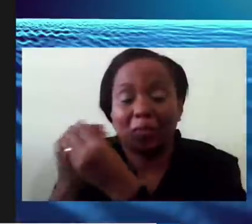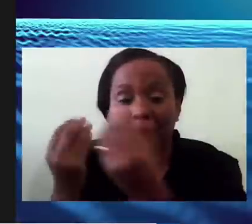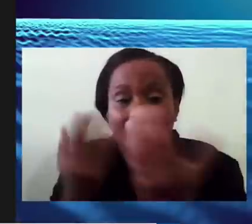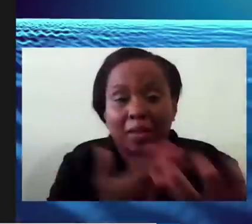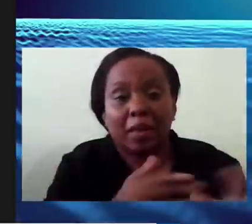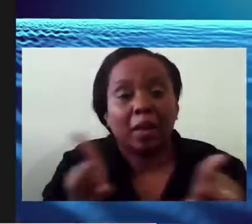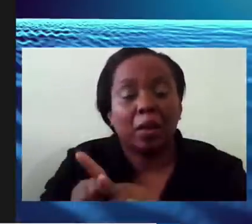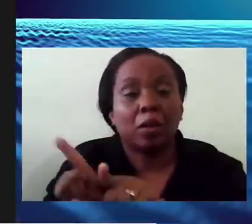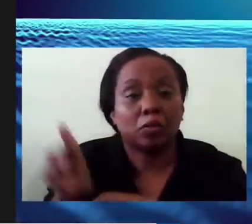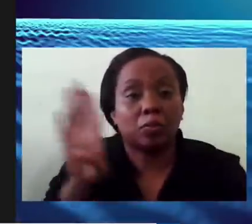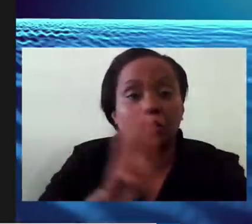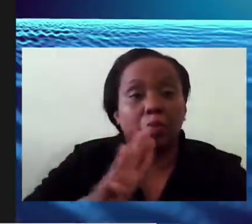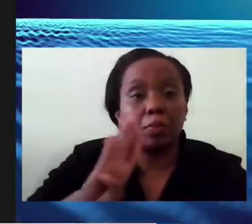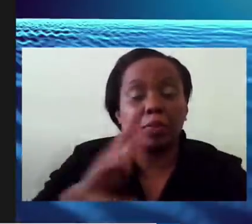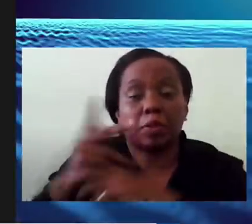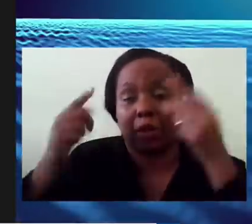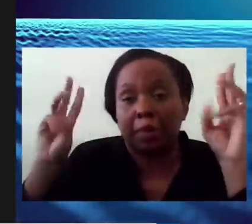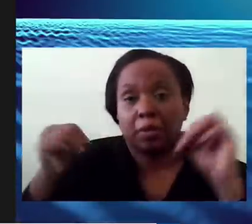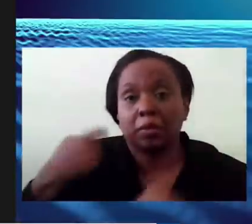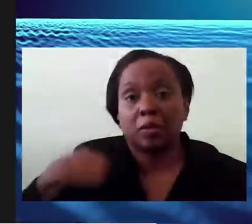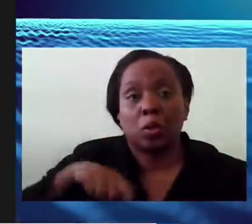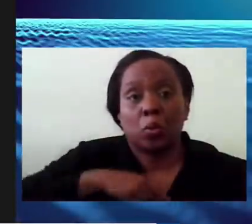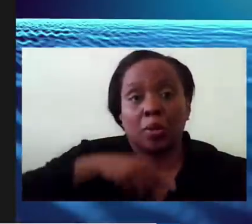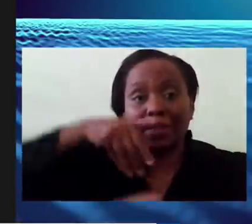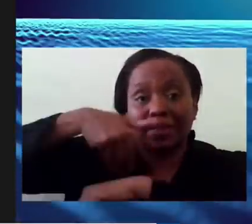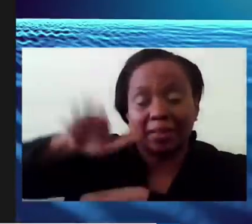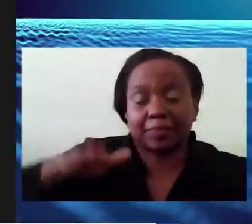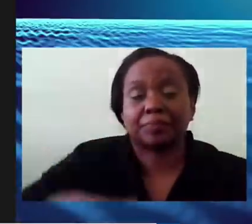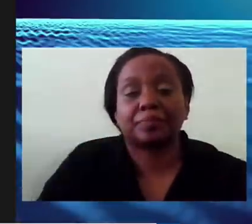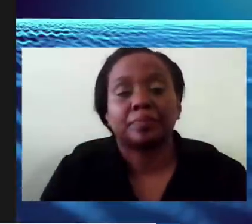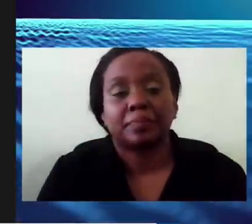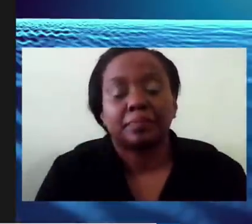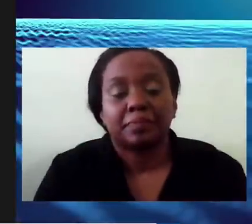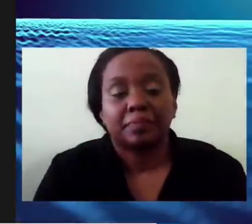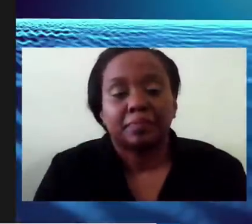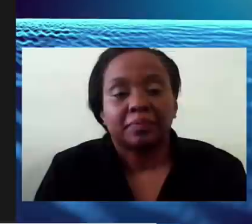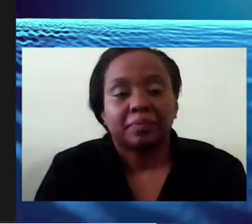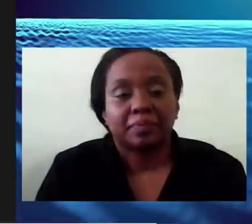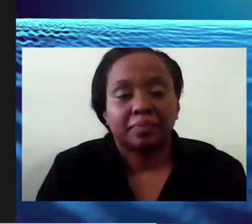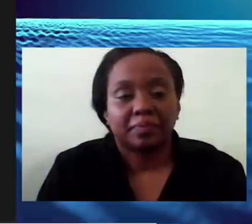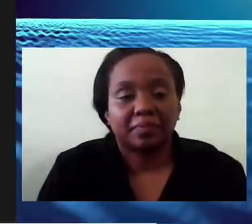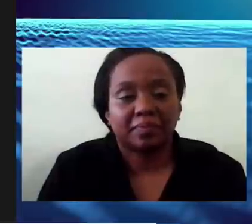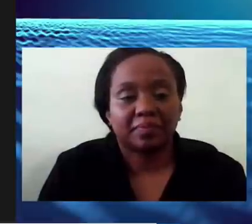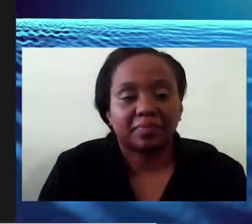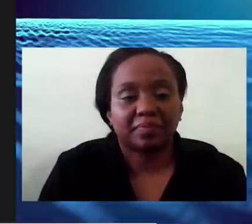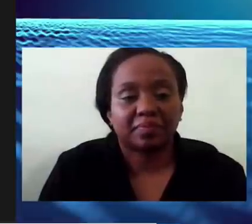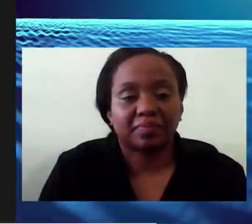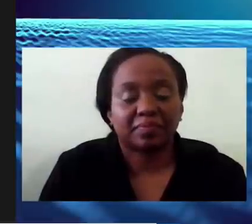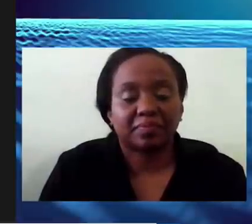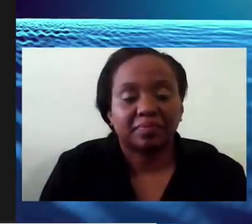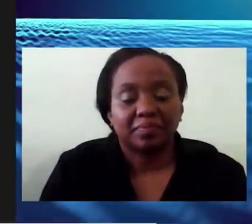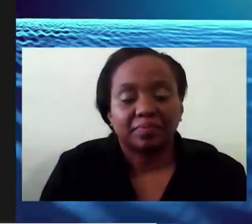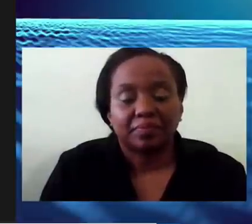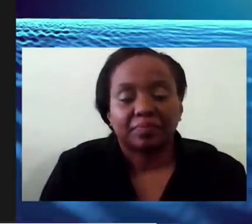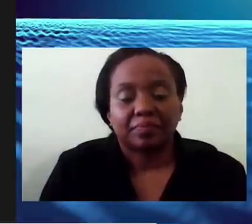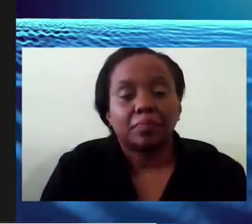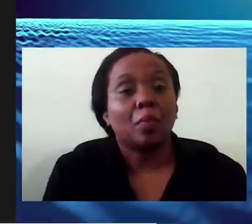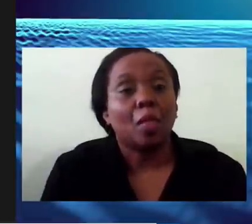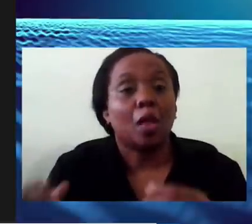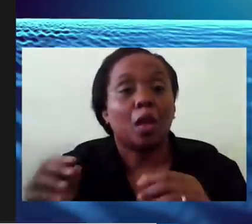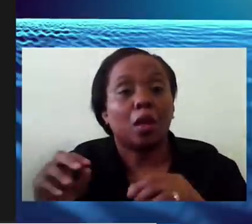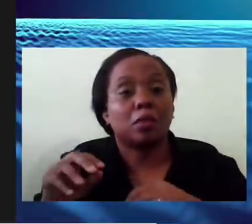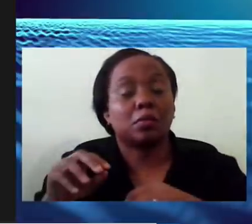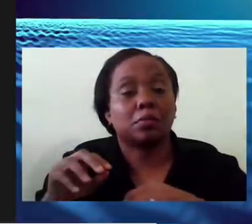of Barbados. So seismic activity at the Las Soufrières volcano continued as before with